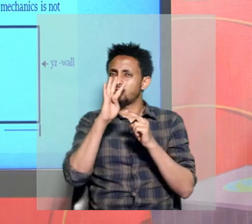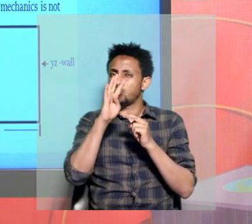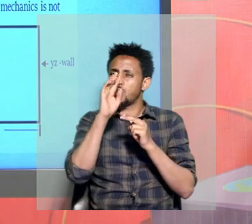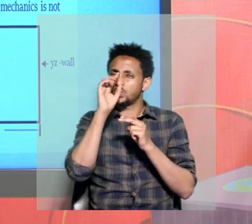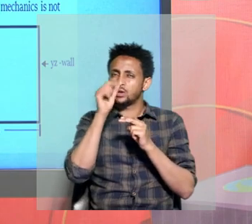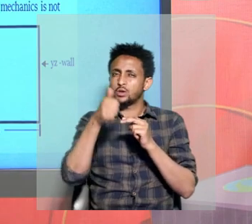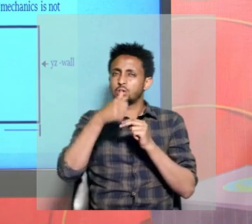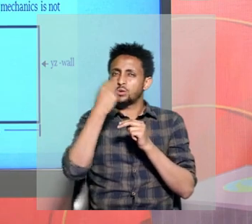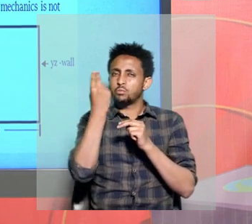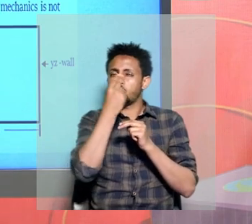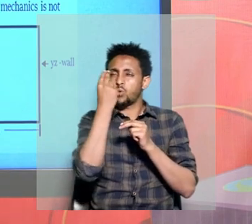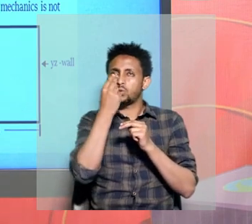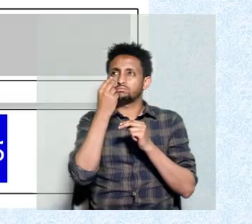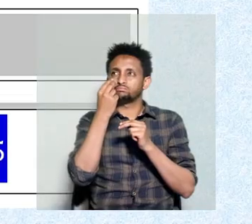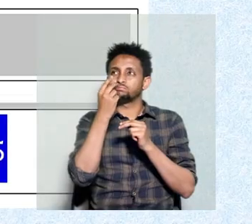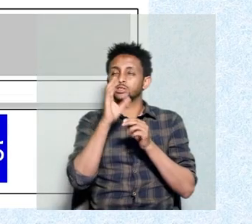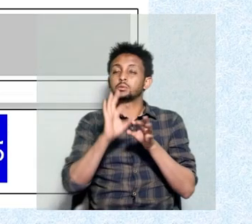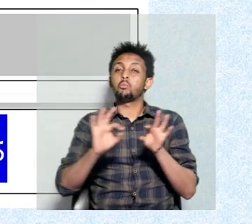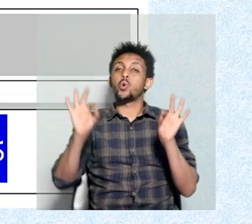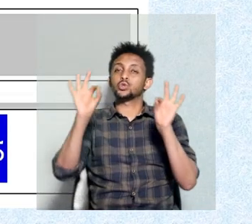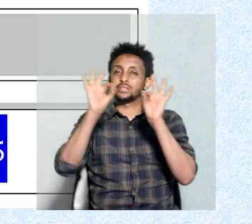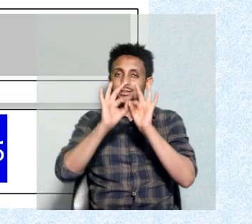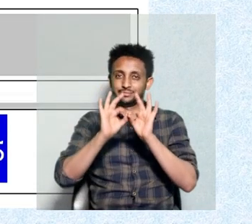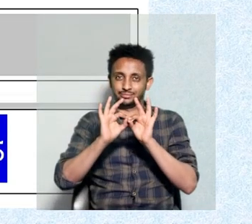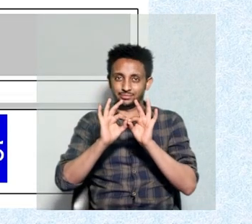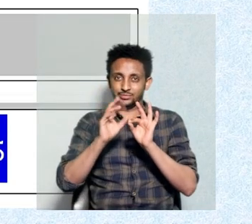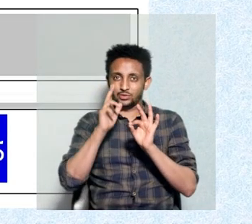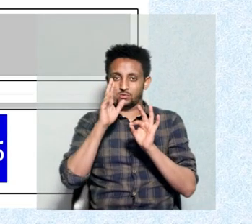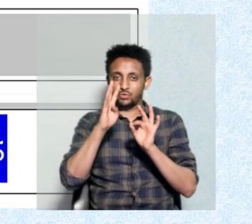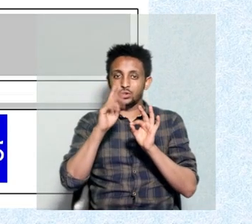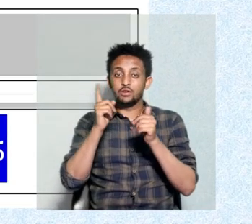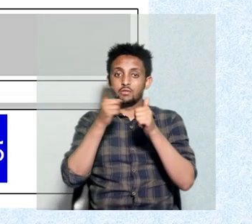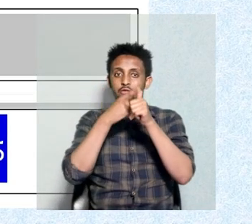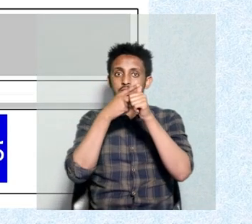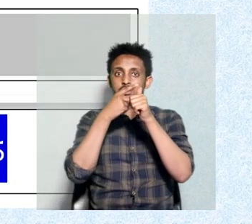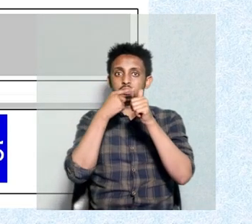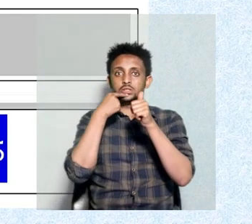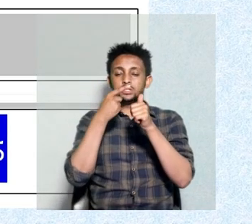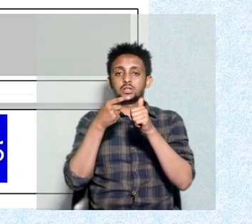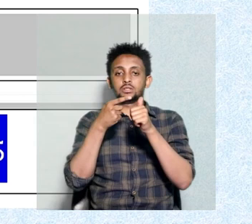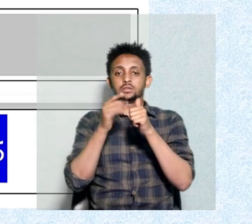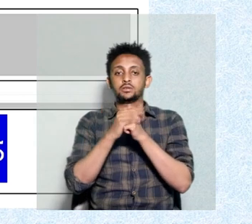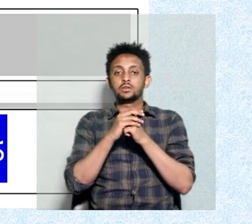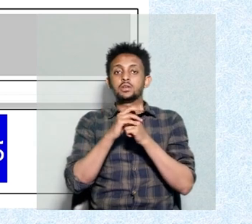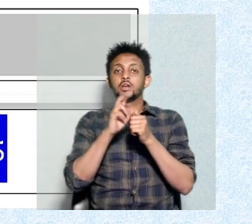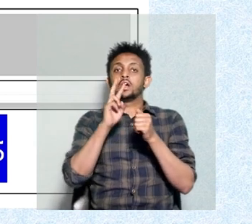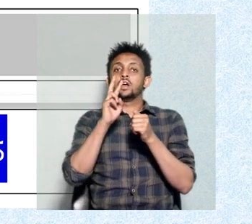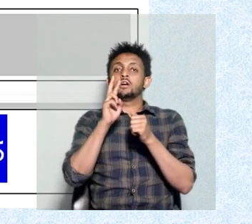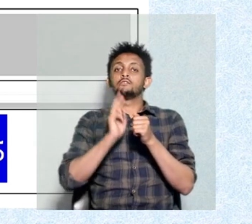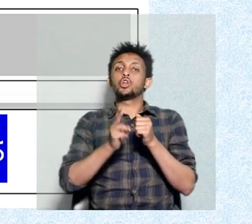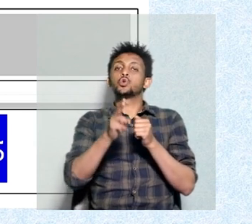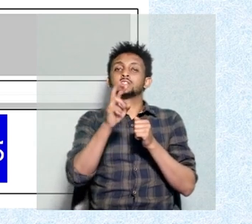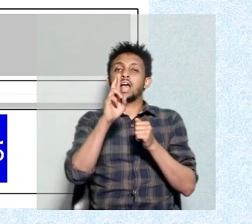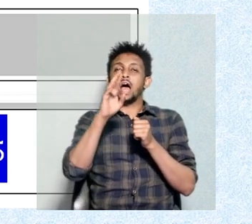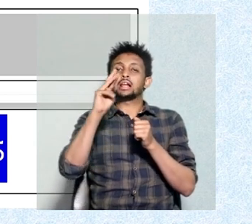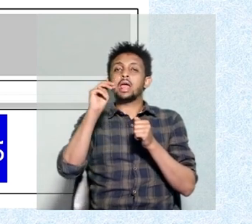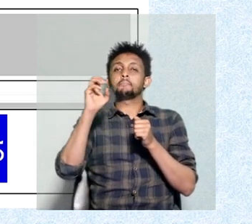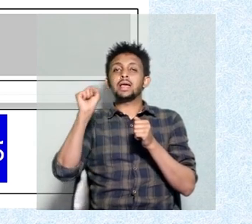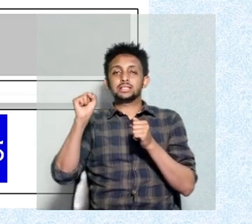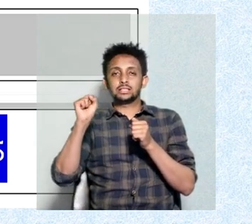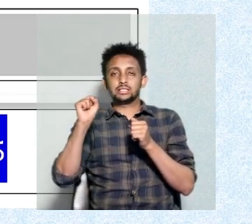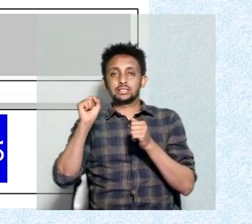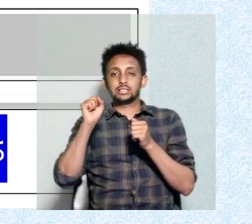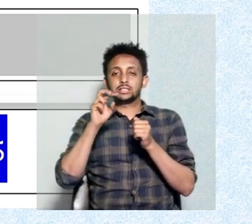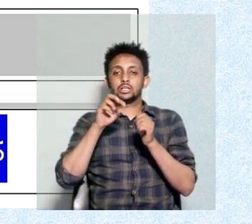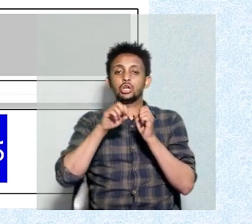important equations. And these equations are, the first equation states that the velocity RMS, root